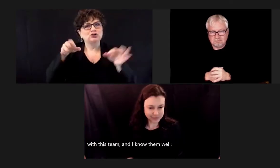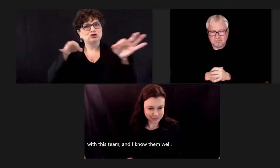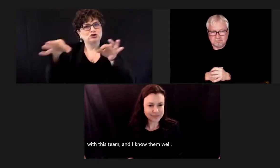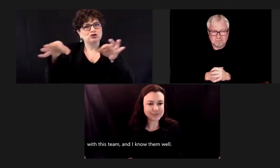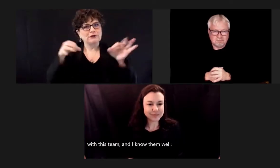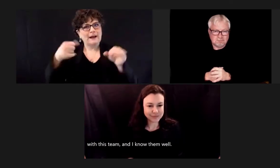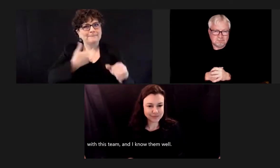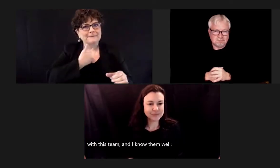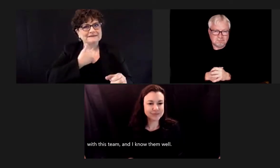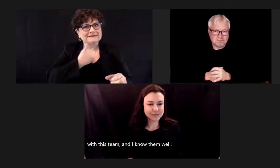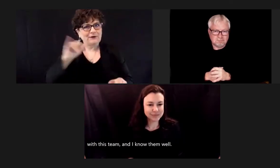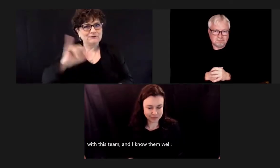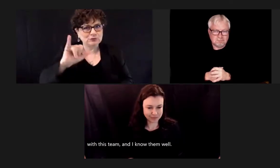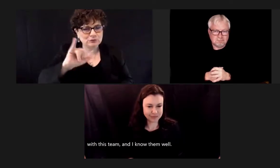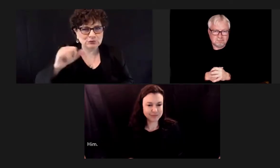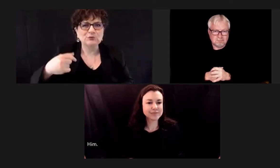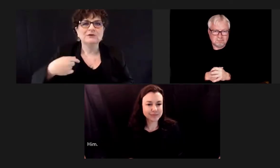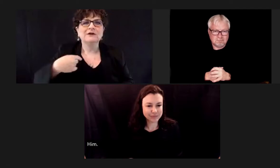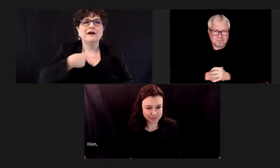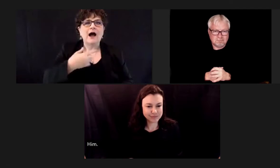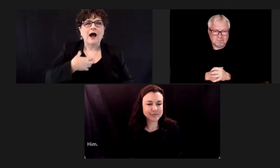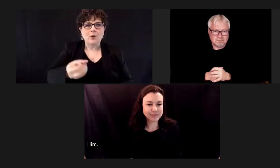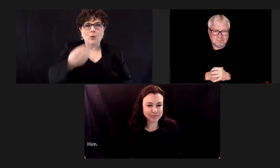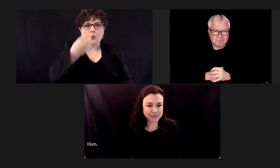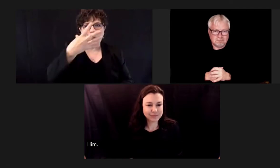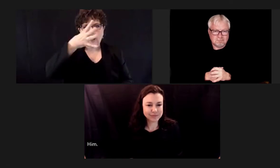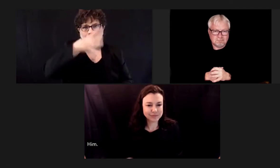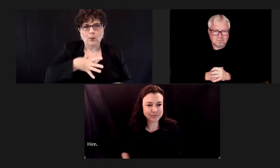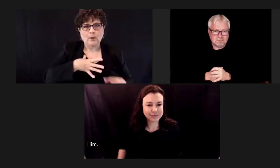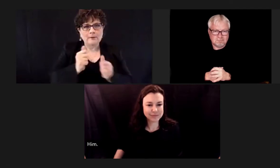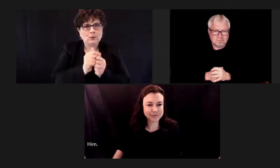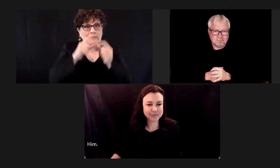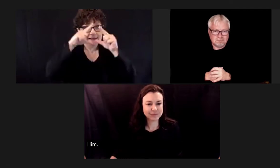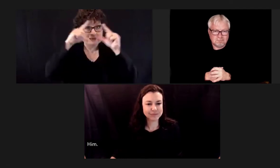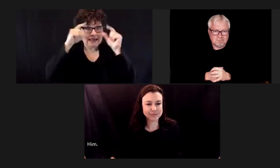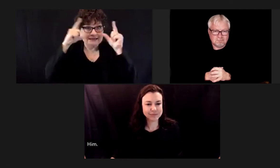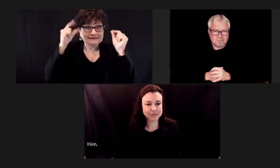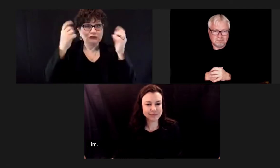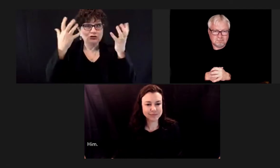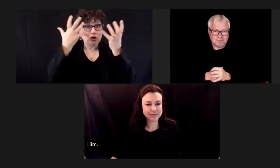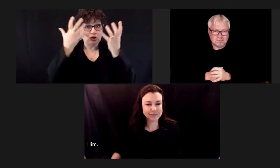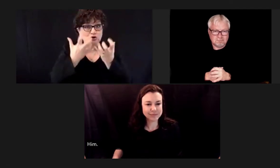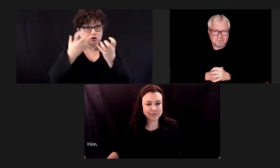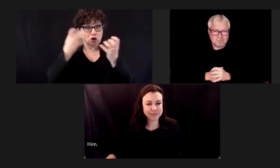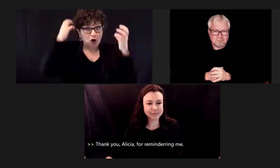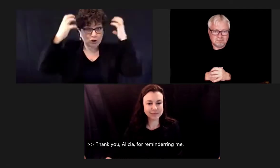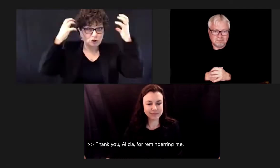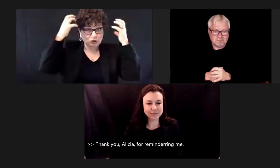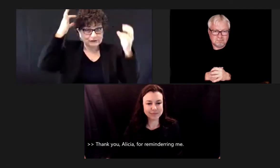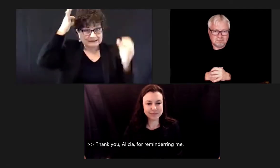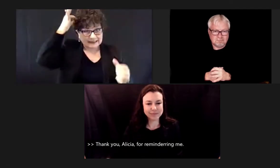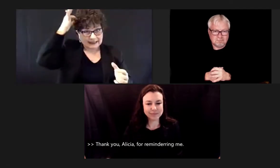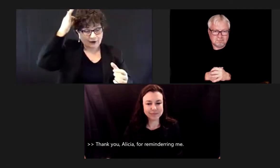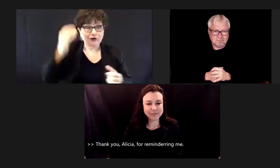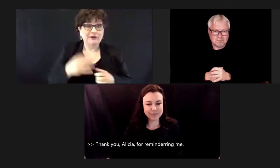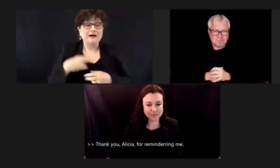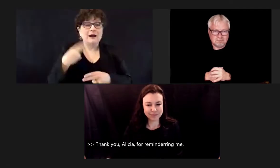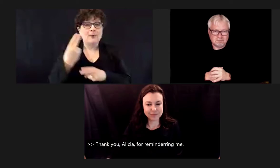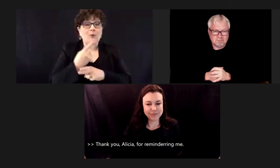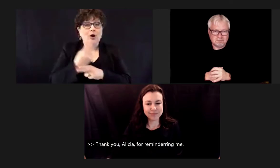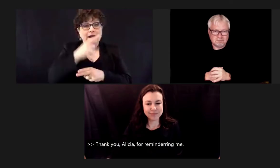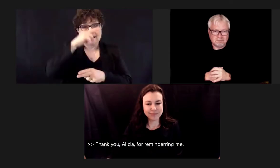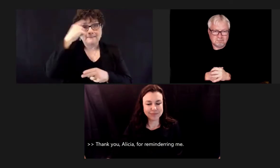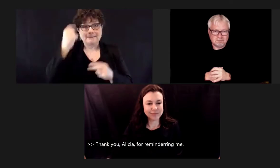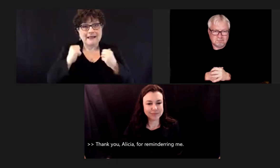Thank you, Alicia, for reminding me. I should have also mentioned that myself. I am a white woman with glasses, dark